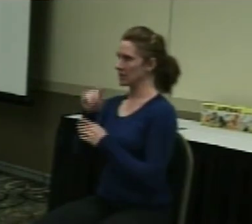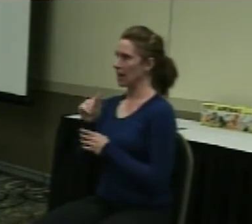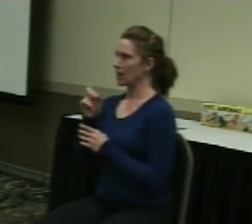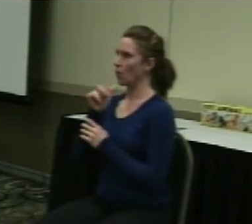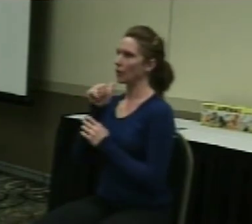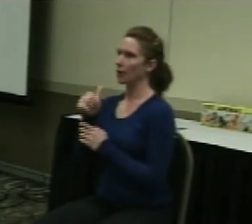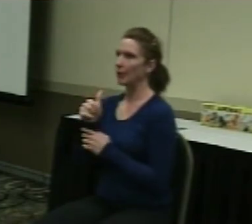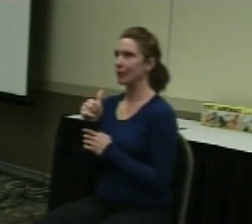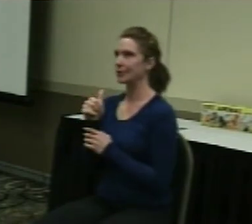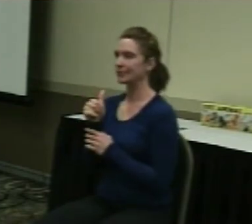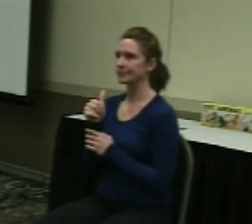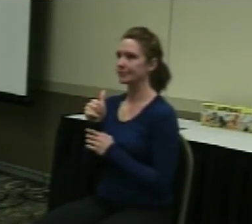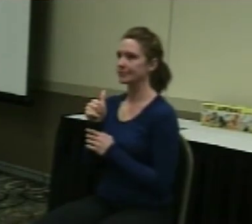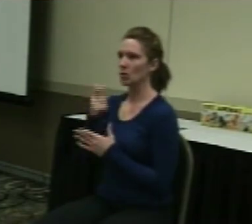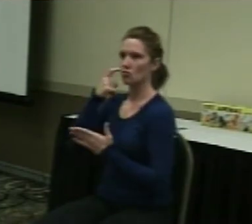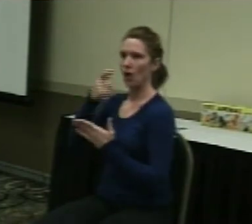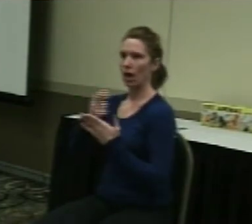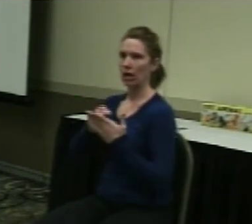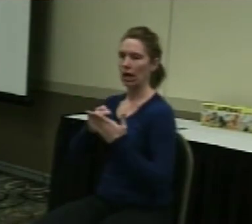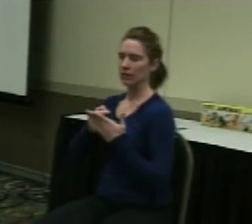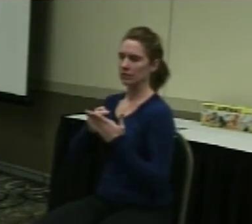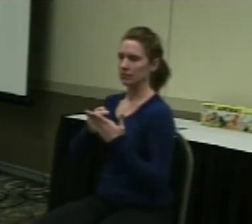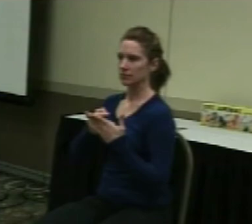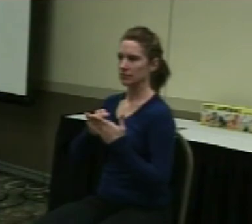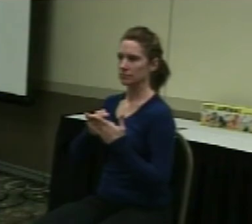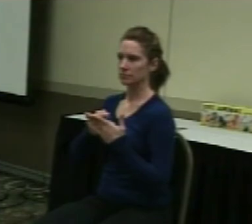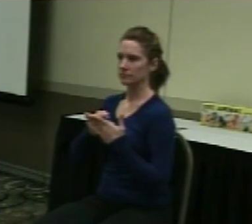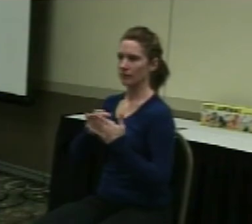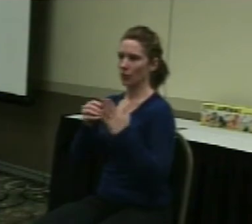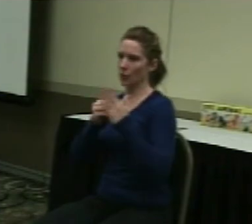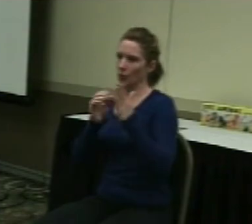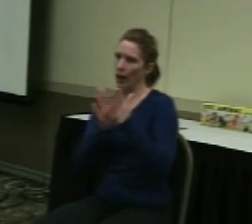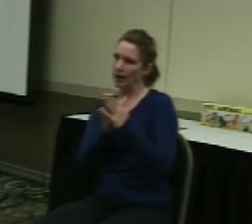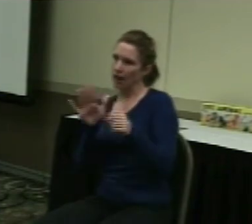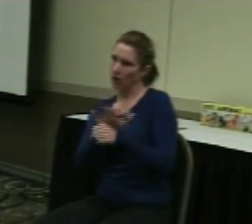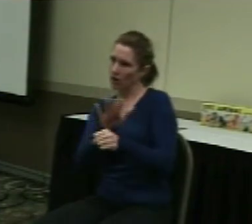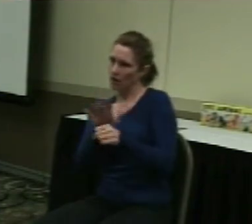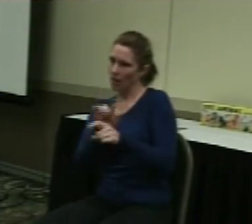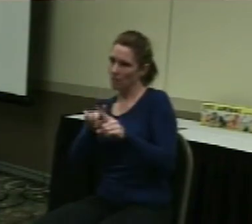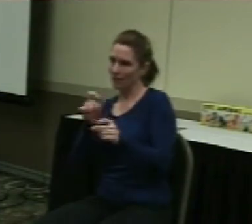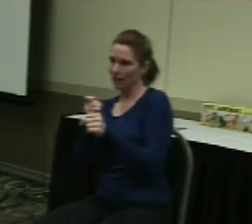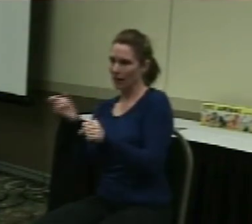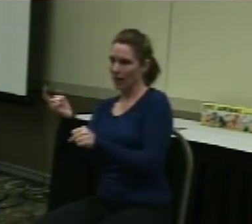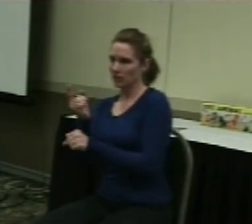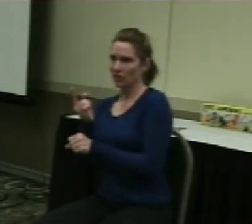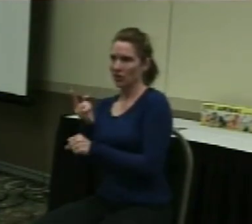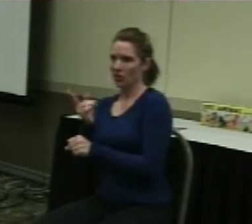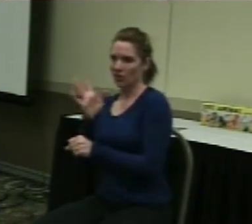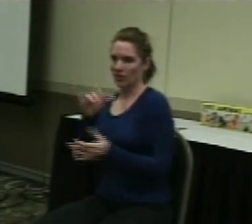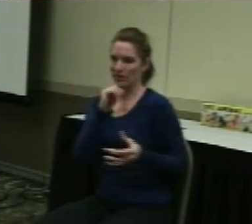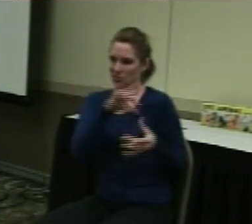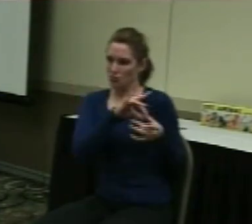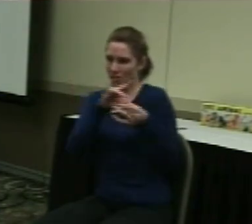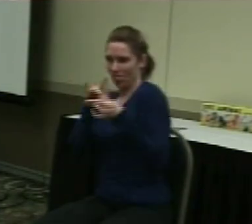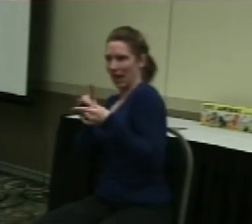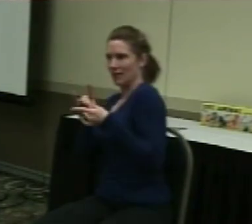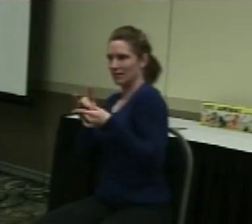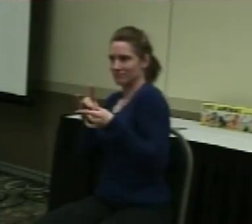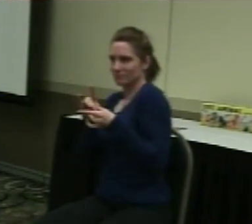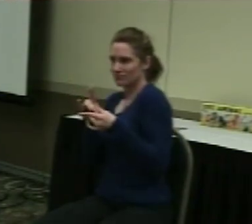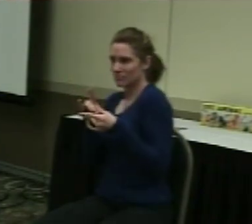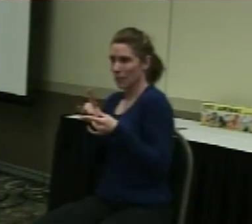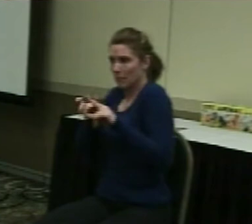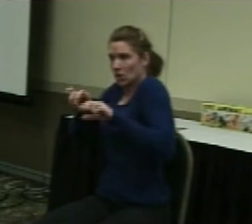kind of we don't write sufficient on it that a year from now it doesn't have the relevance that it could have.